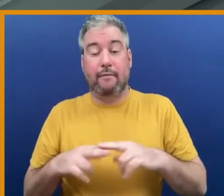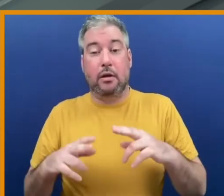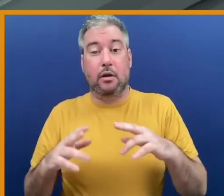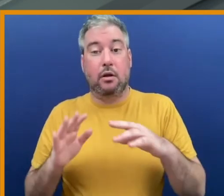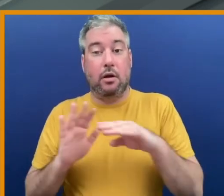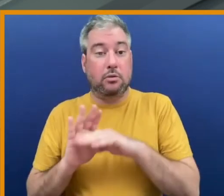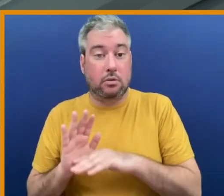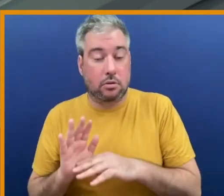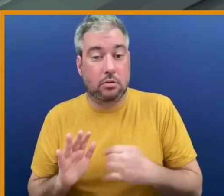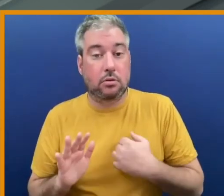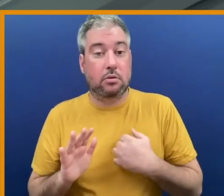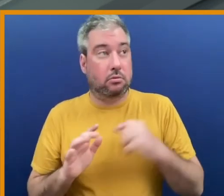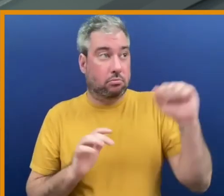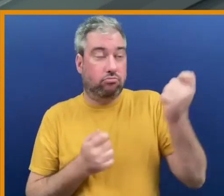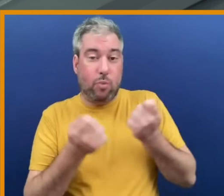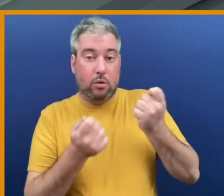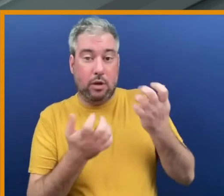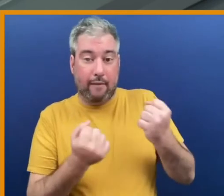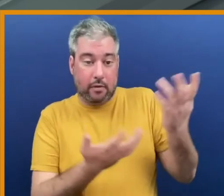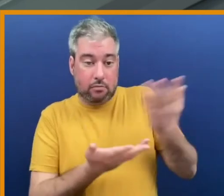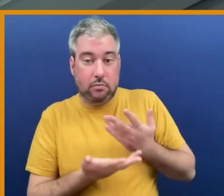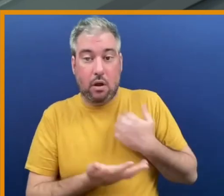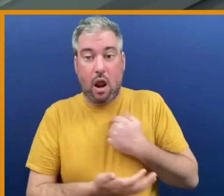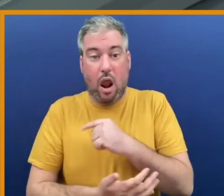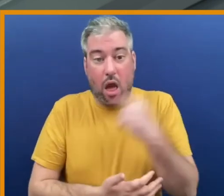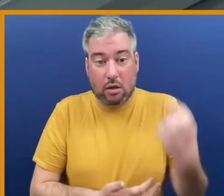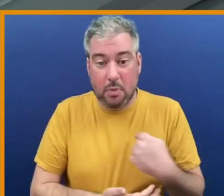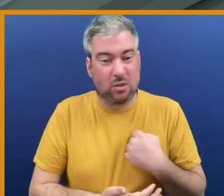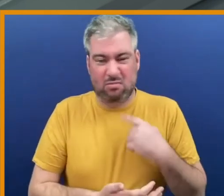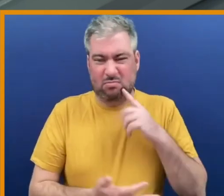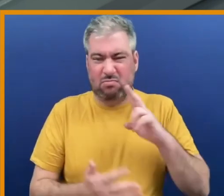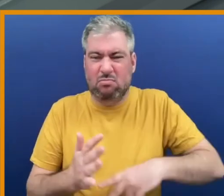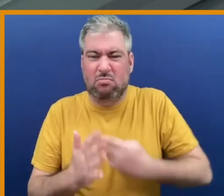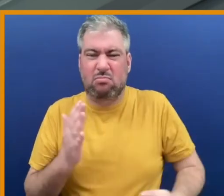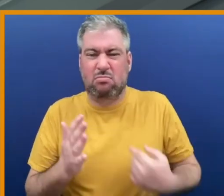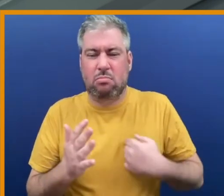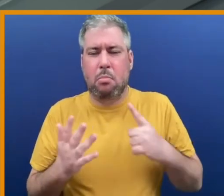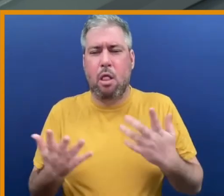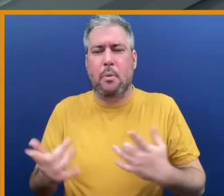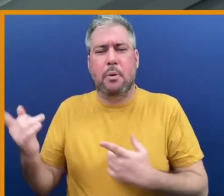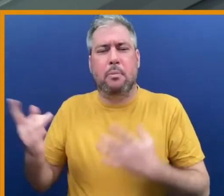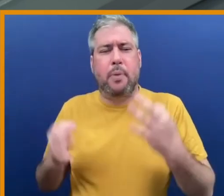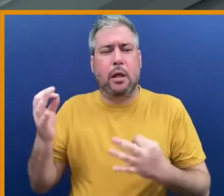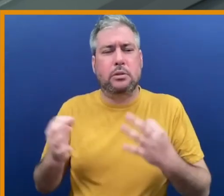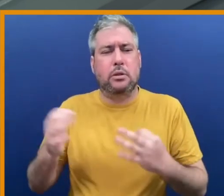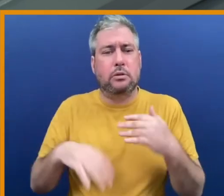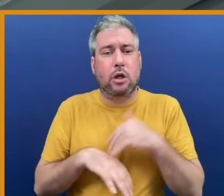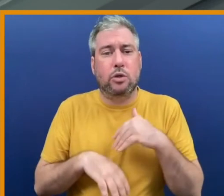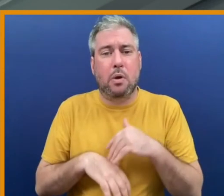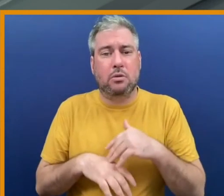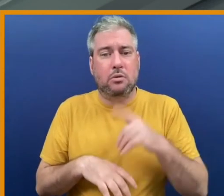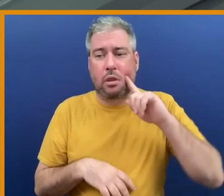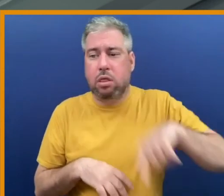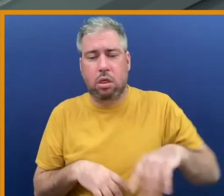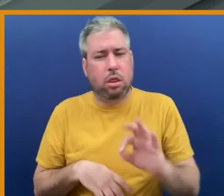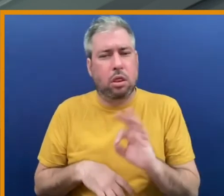politicians seem to suffer no consequences for blatantly disregarding the rules. So why should our elected politicians not be held to the same